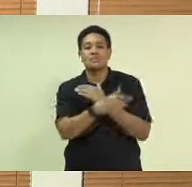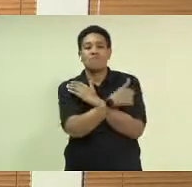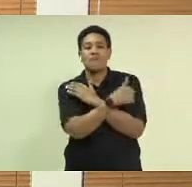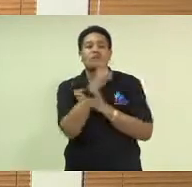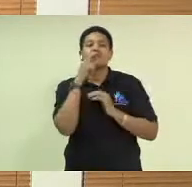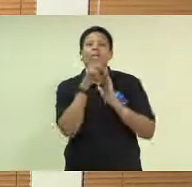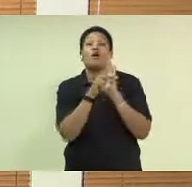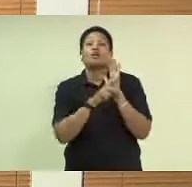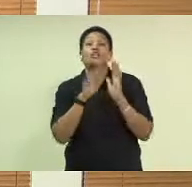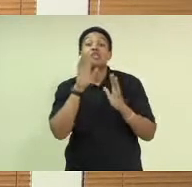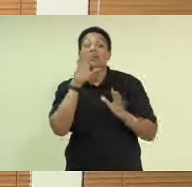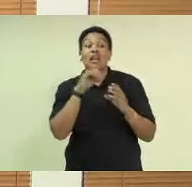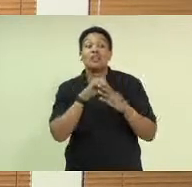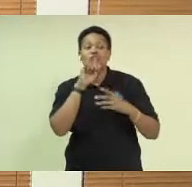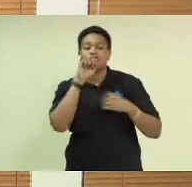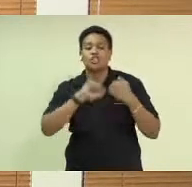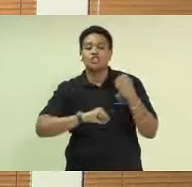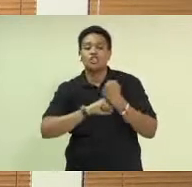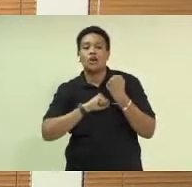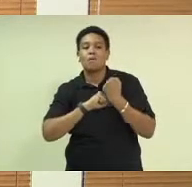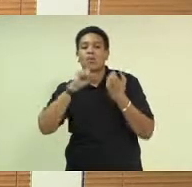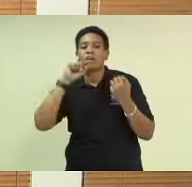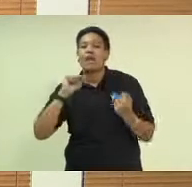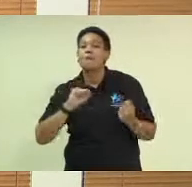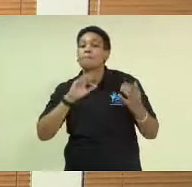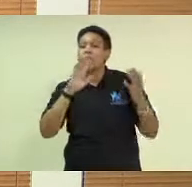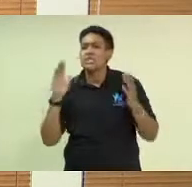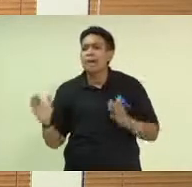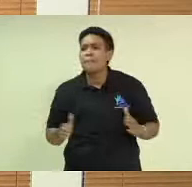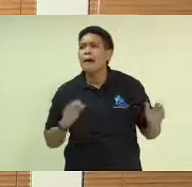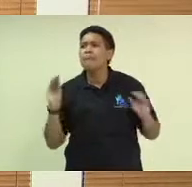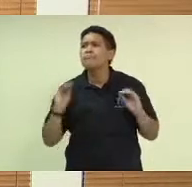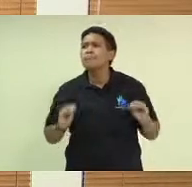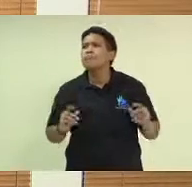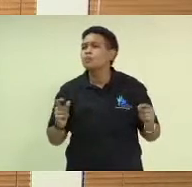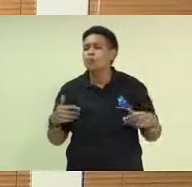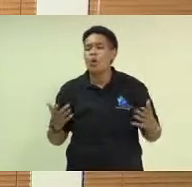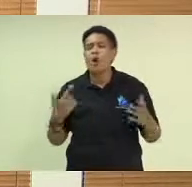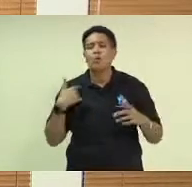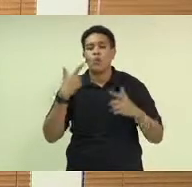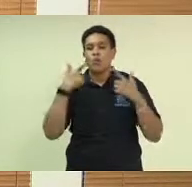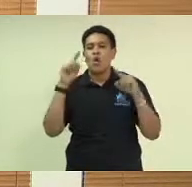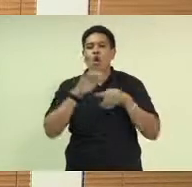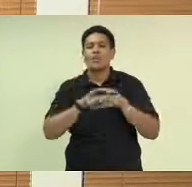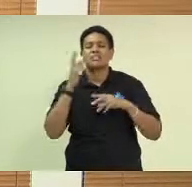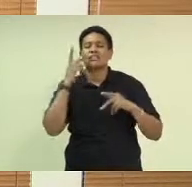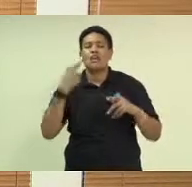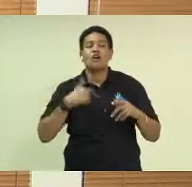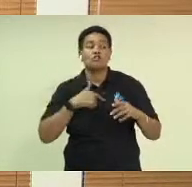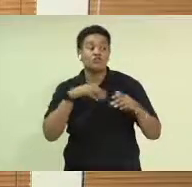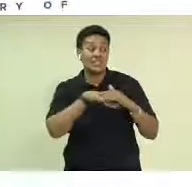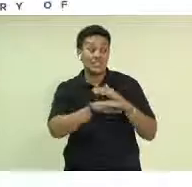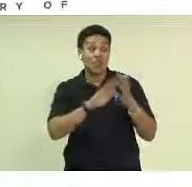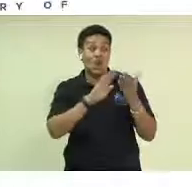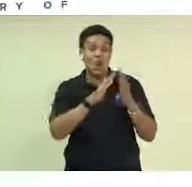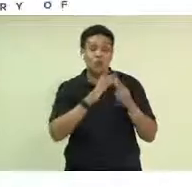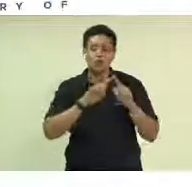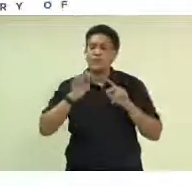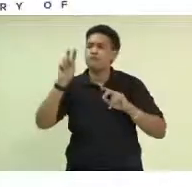policy will also support an approach, a plan, which we're working on, that will see us going into